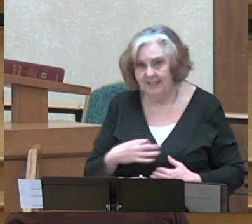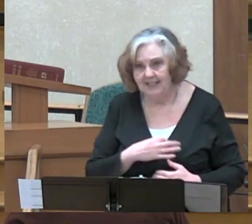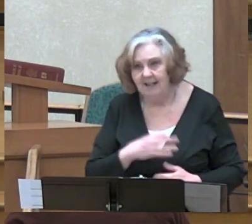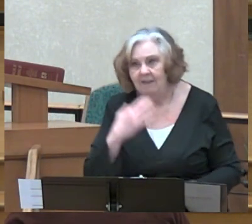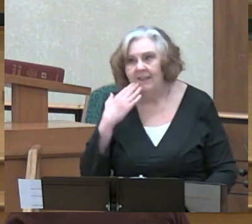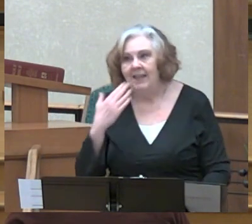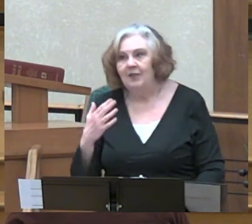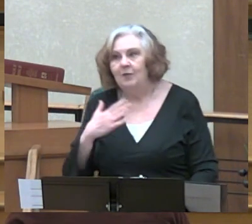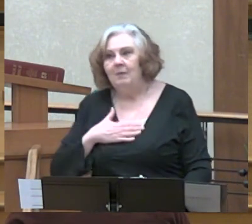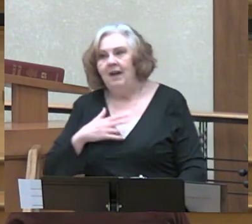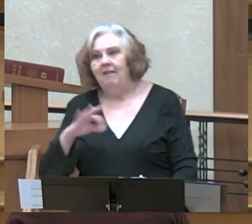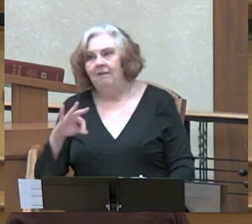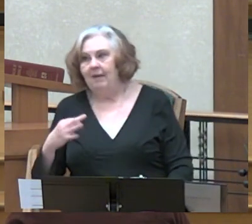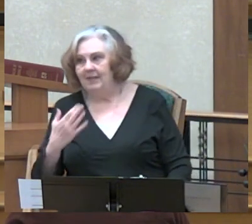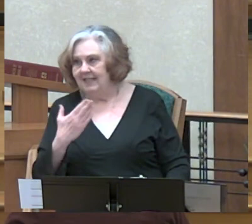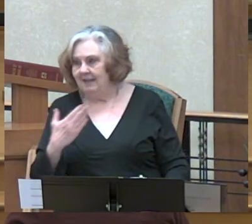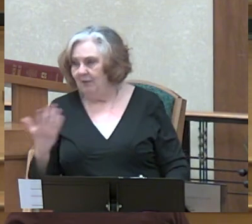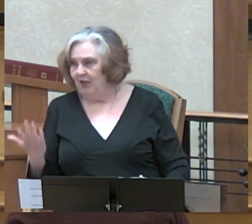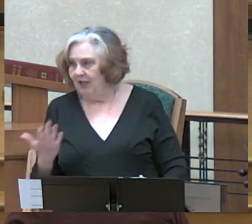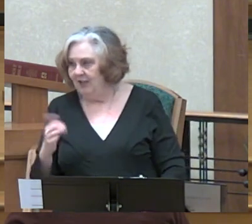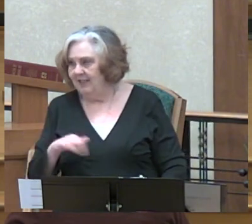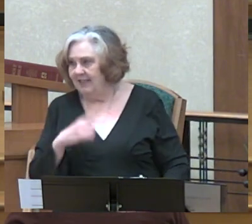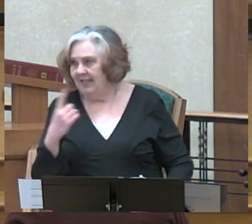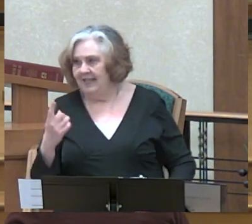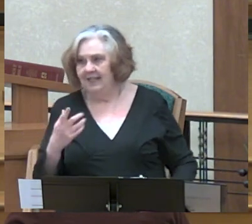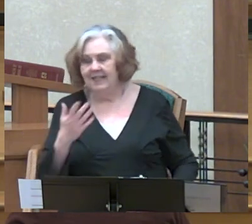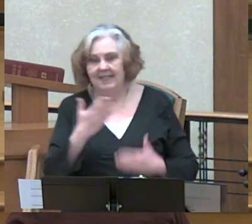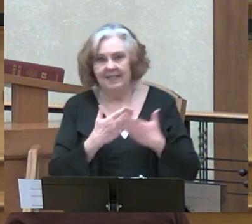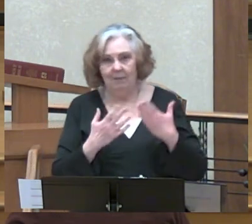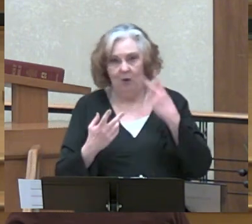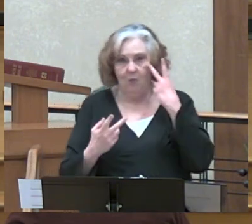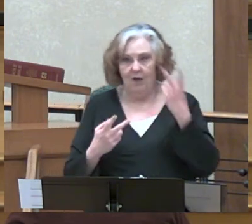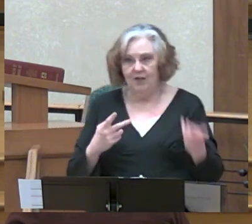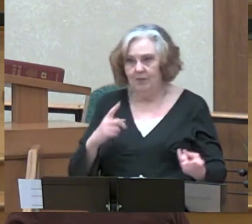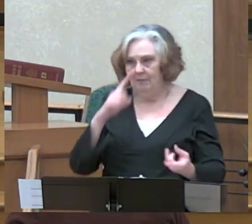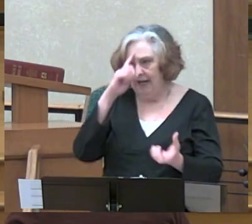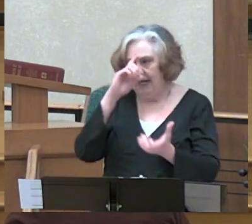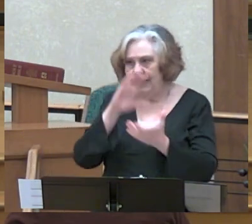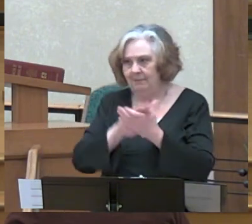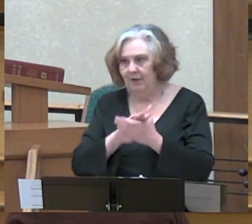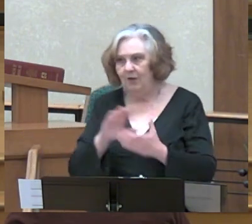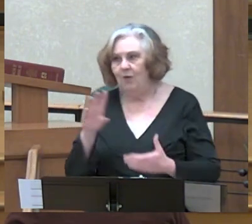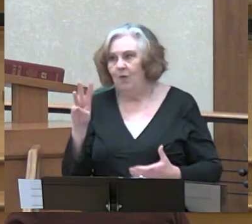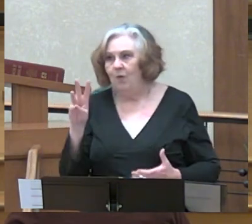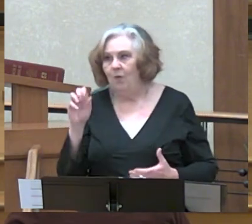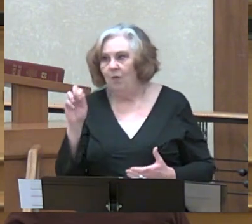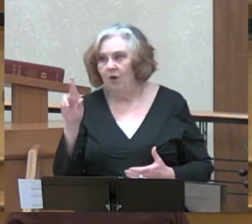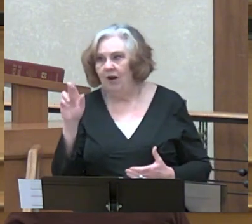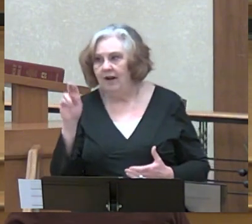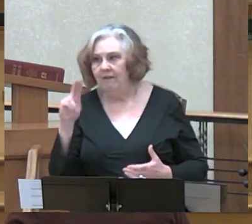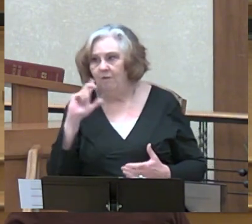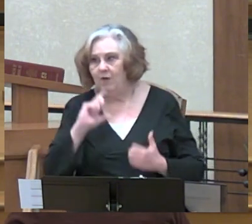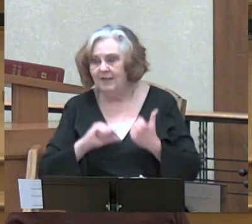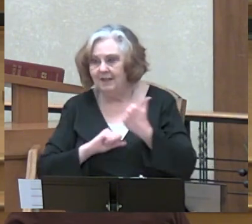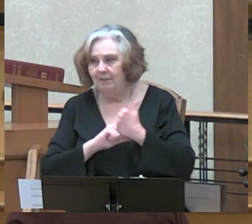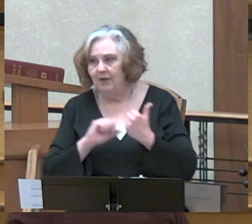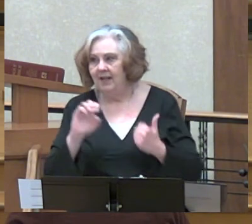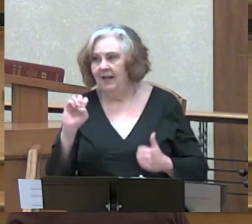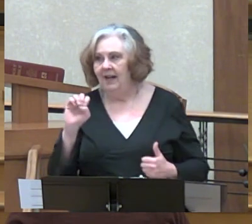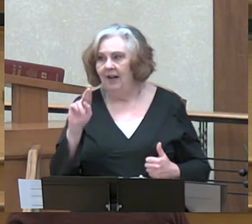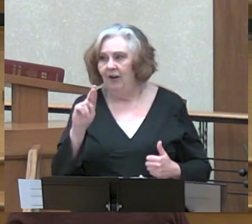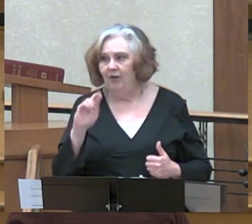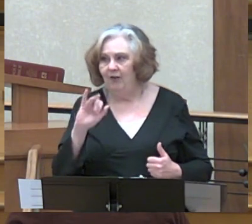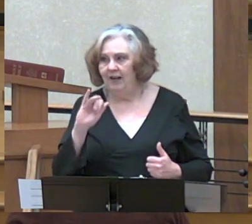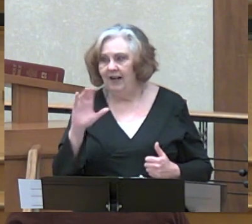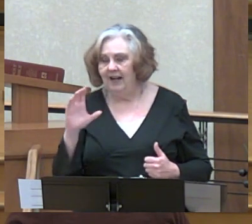to my family. Some are here today, some are tuning in online. My husband Warren for his endless support, my children Eric and Sela,